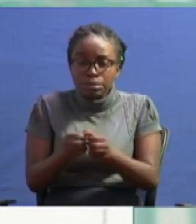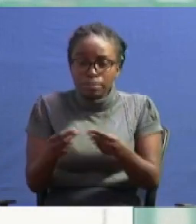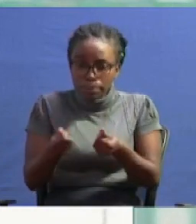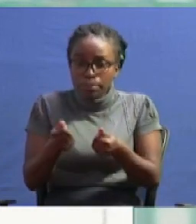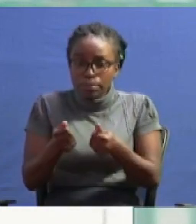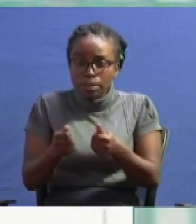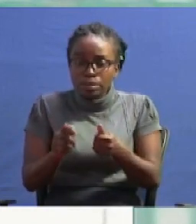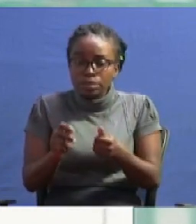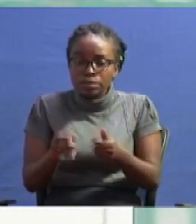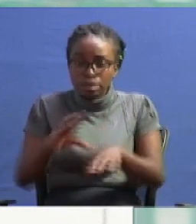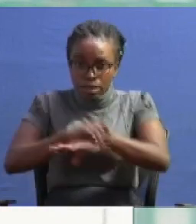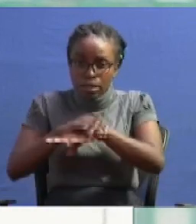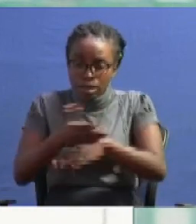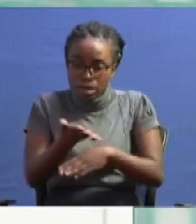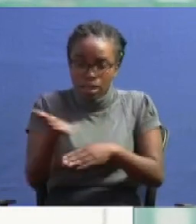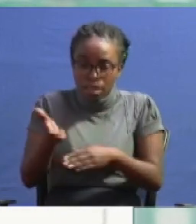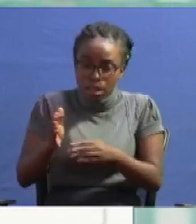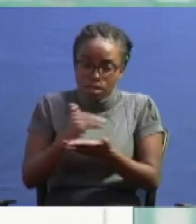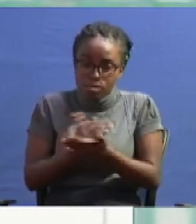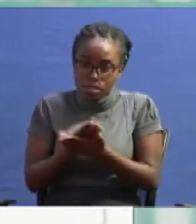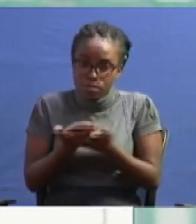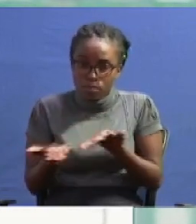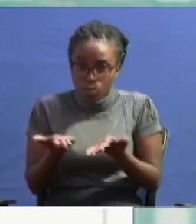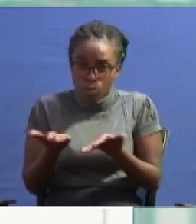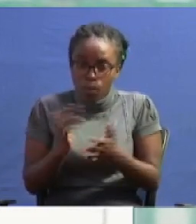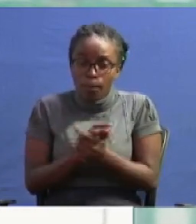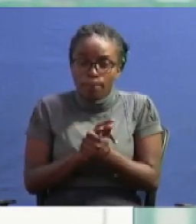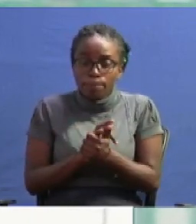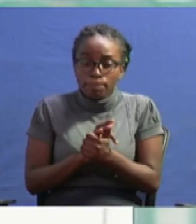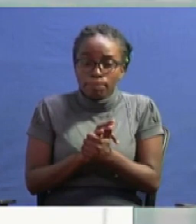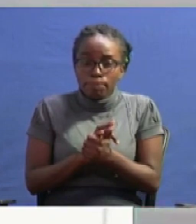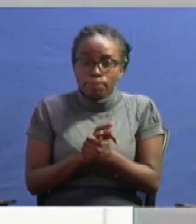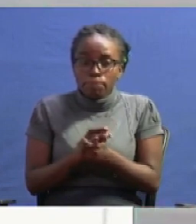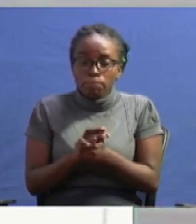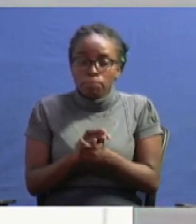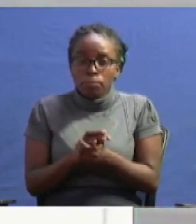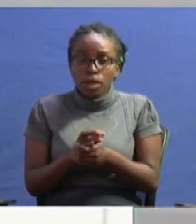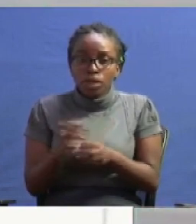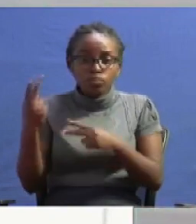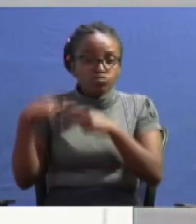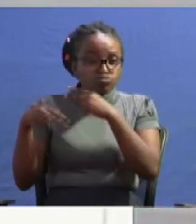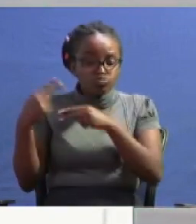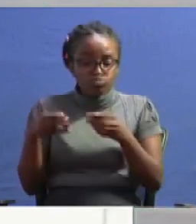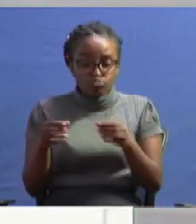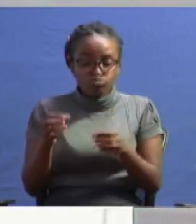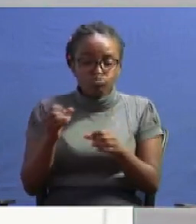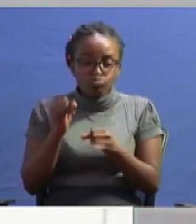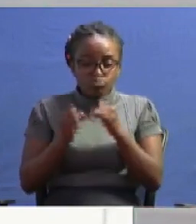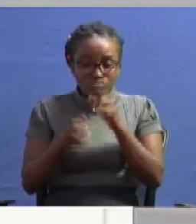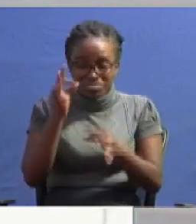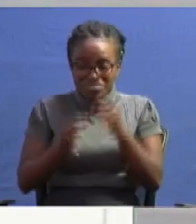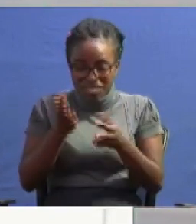Kenya in the name of, historical injustices? Well, the problem here is about, when it comes